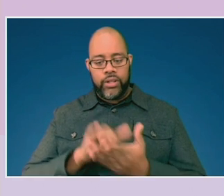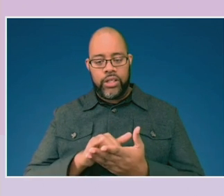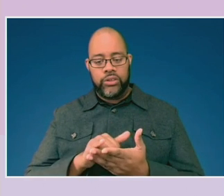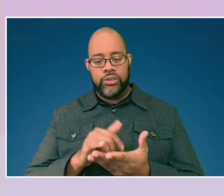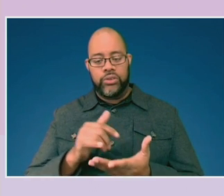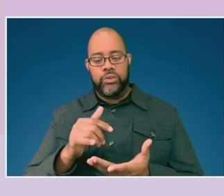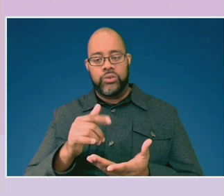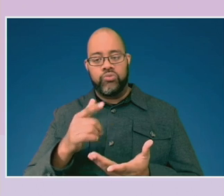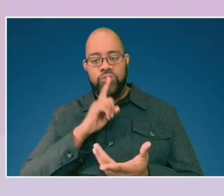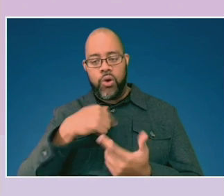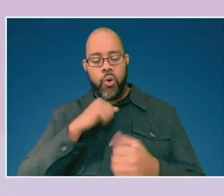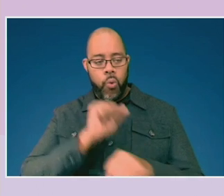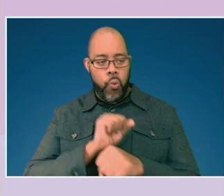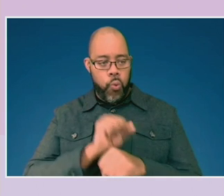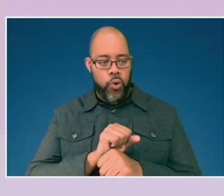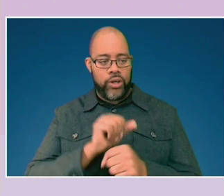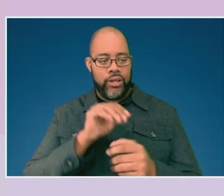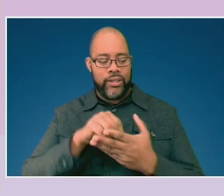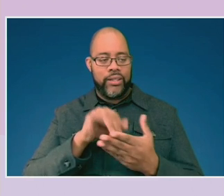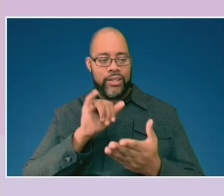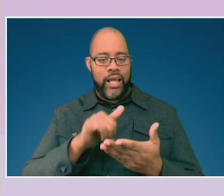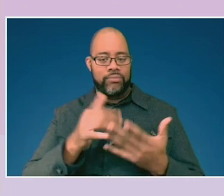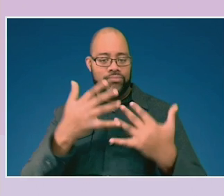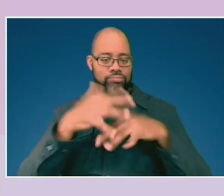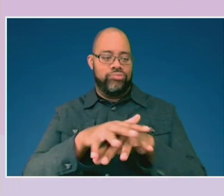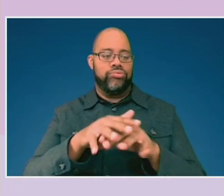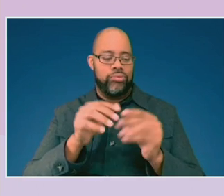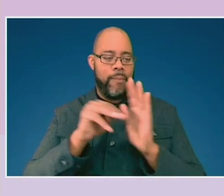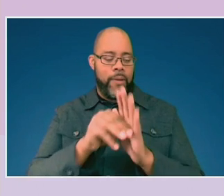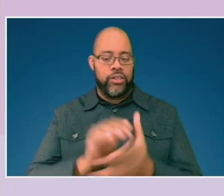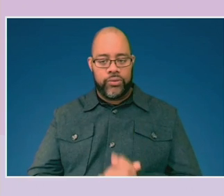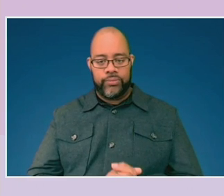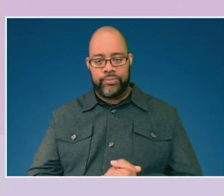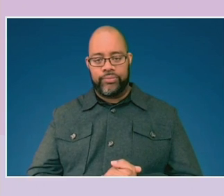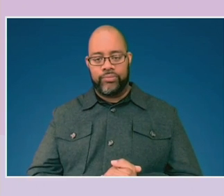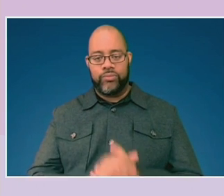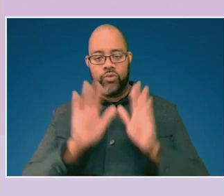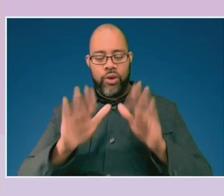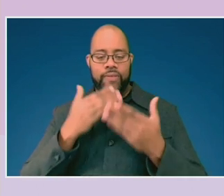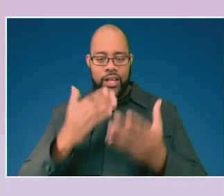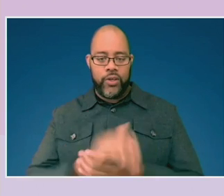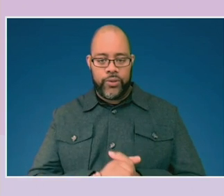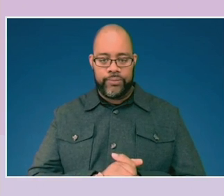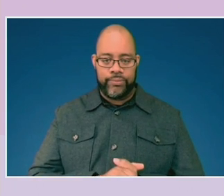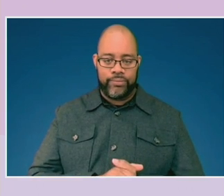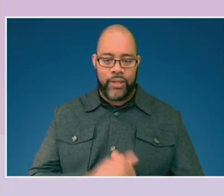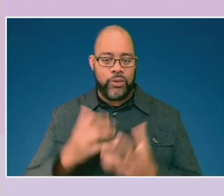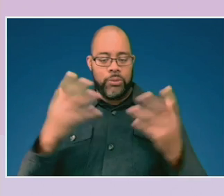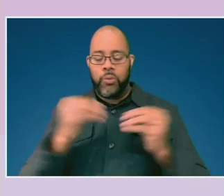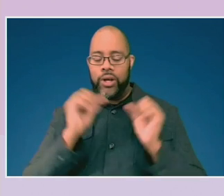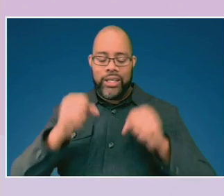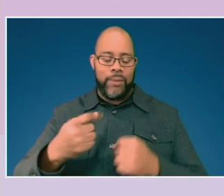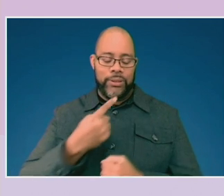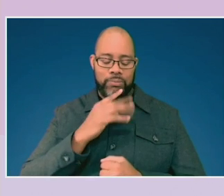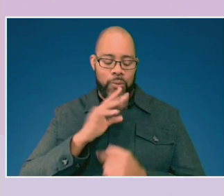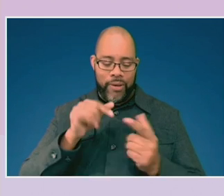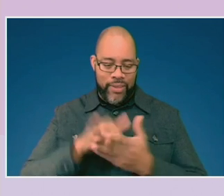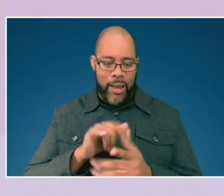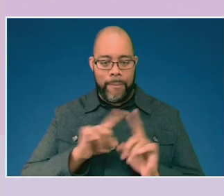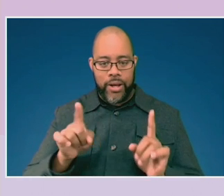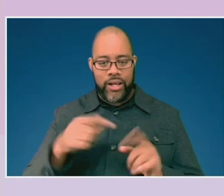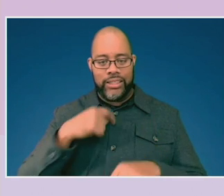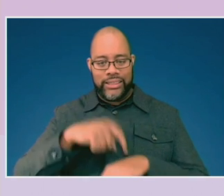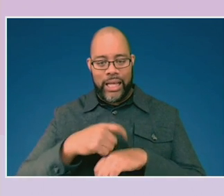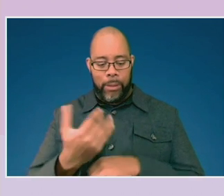really working towards in that braided model. That's great, thank you. There's so much more that could be said on that, but our time is